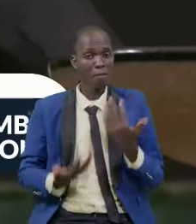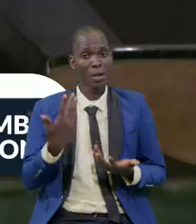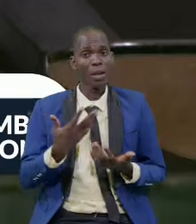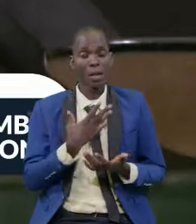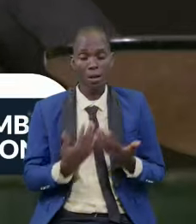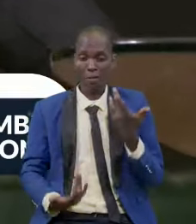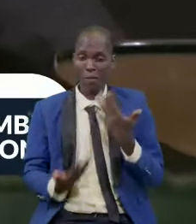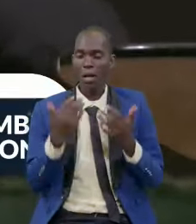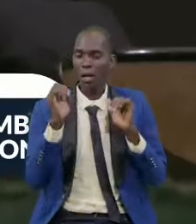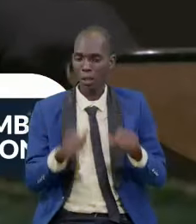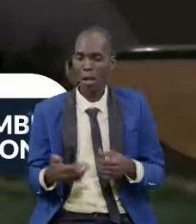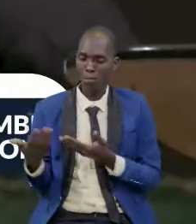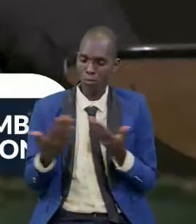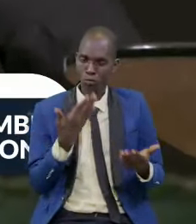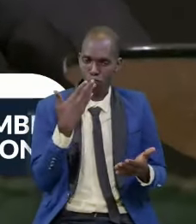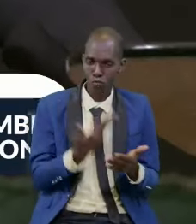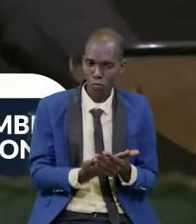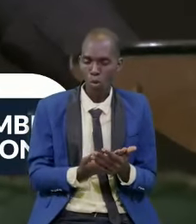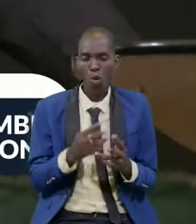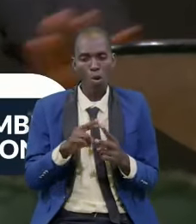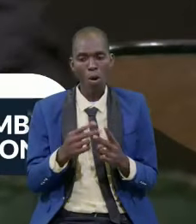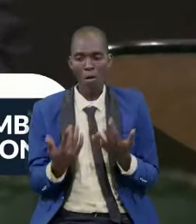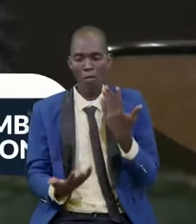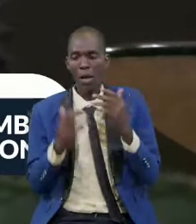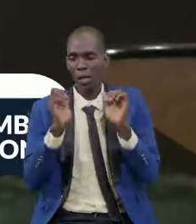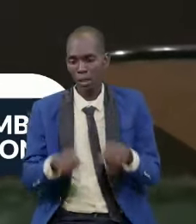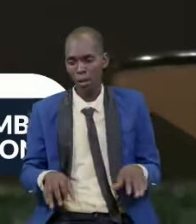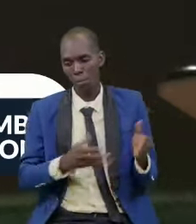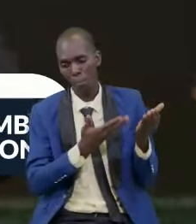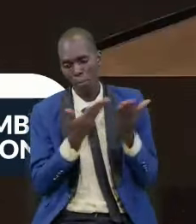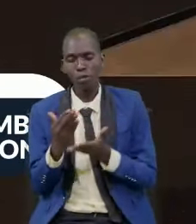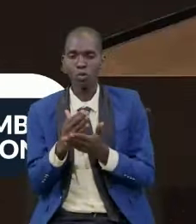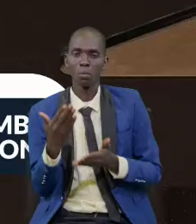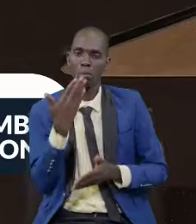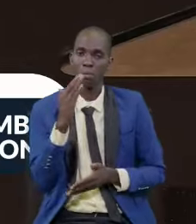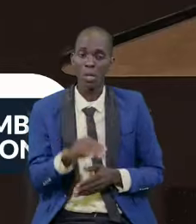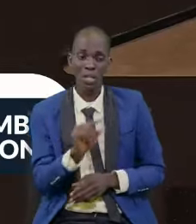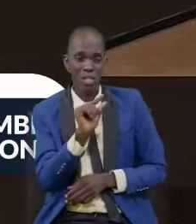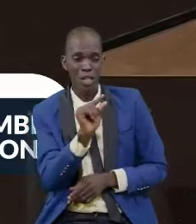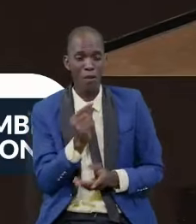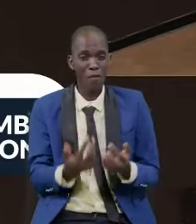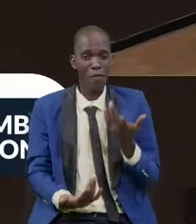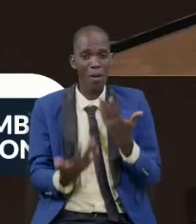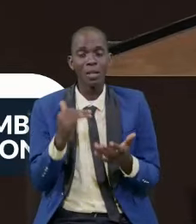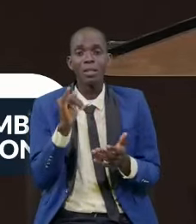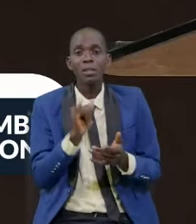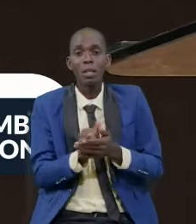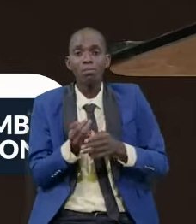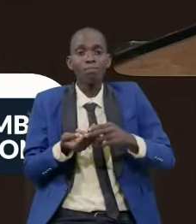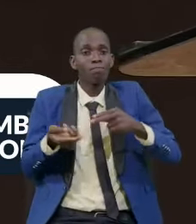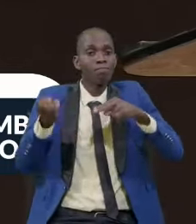do something good, fire may do something bad. Little fire that kindles a